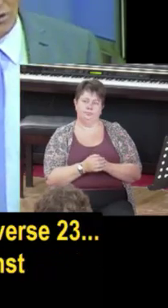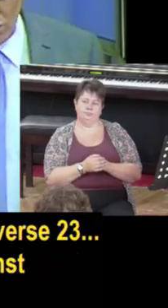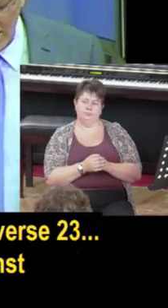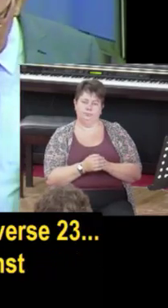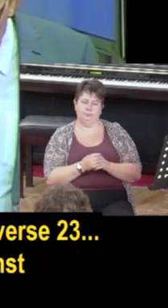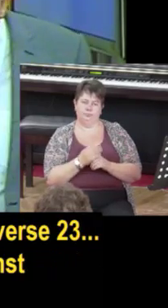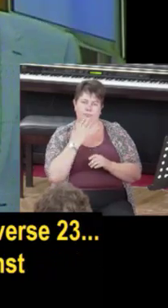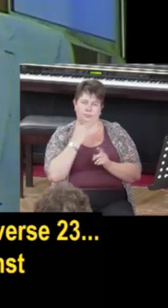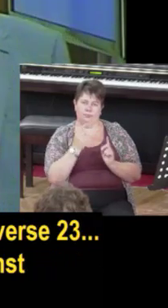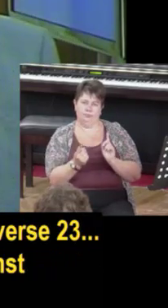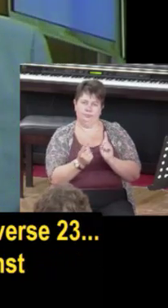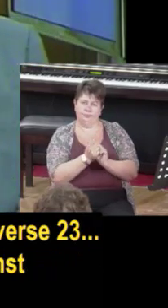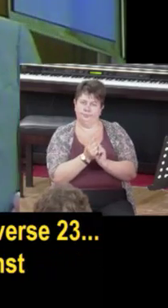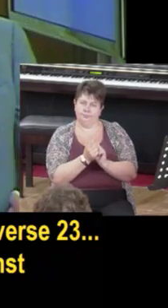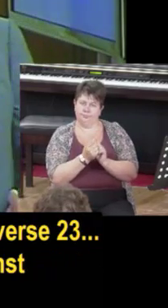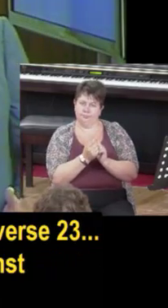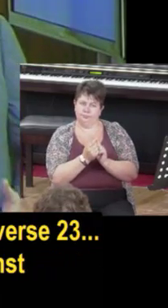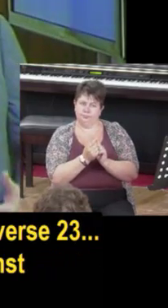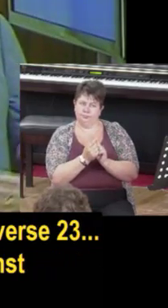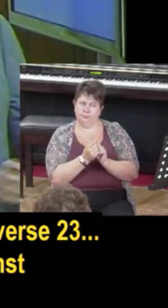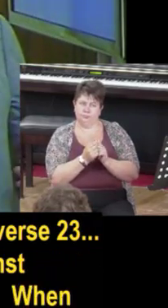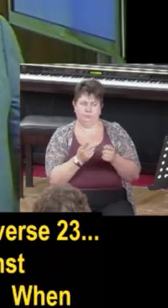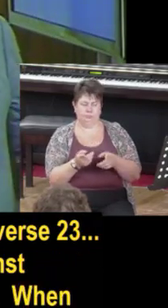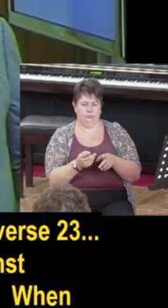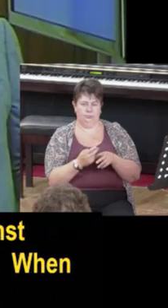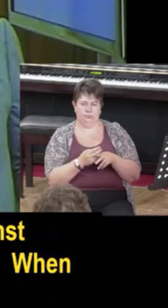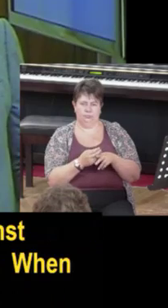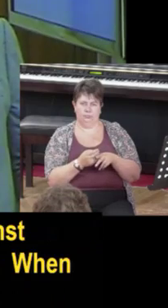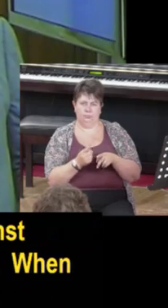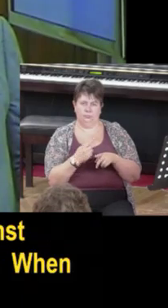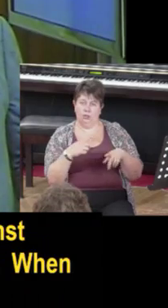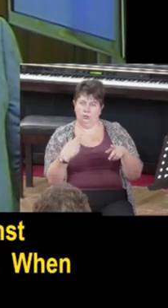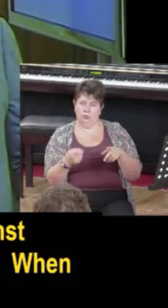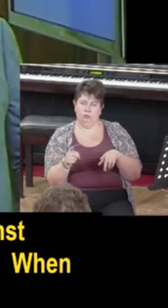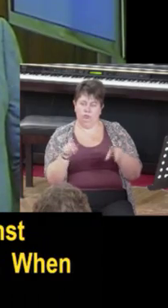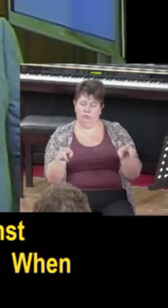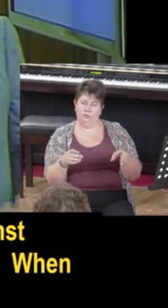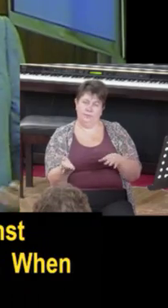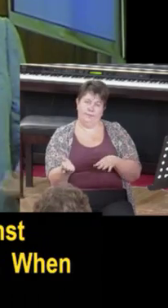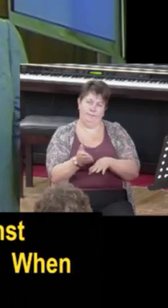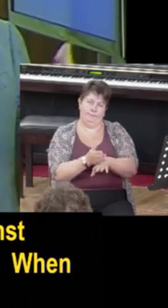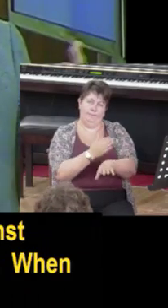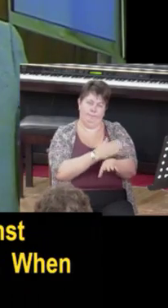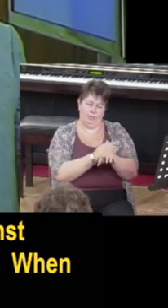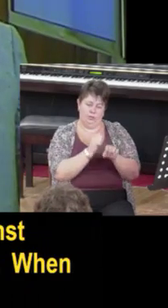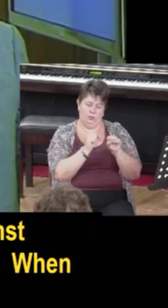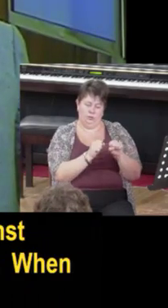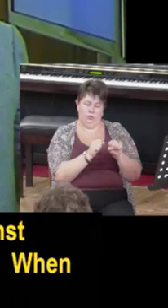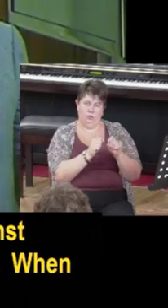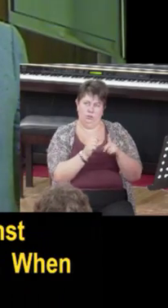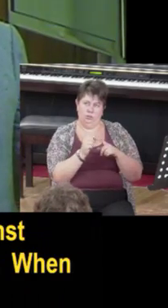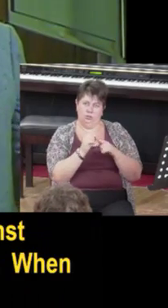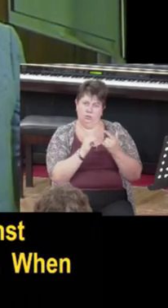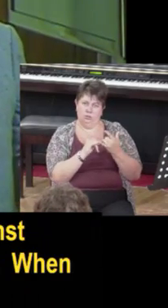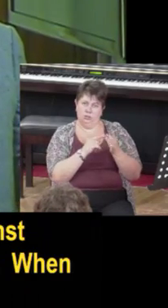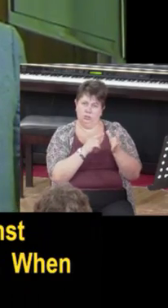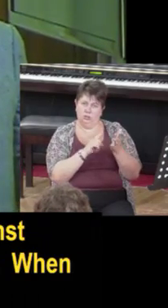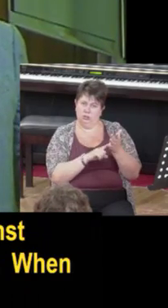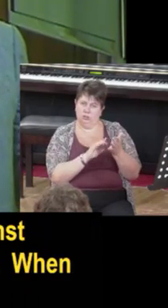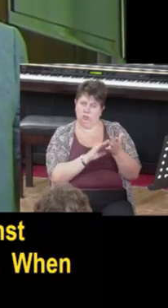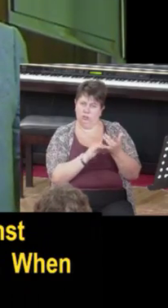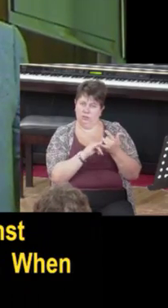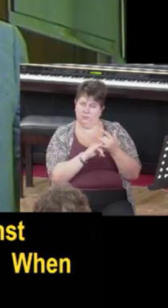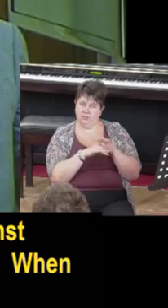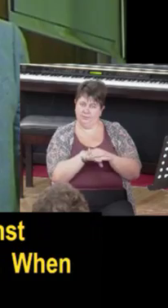And when they did, they referred back to this particular verse